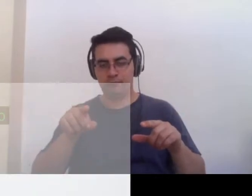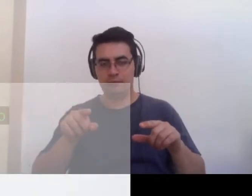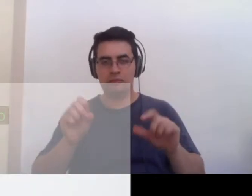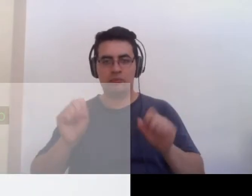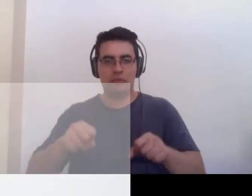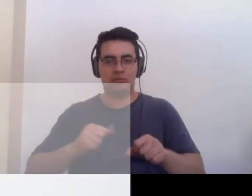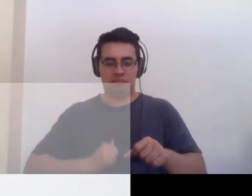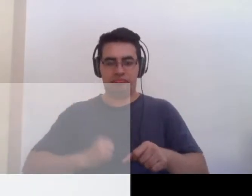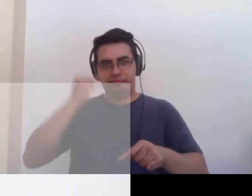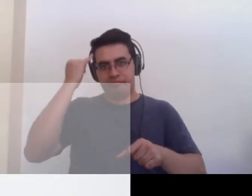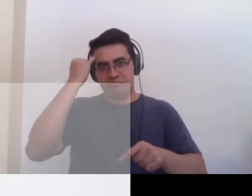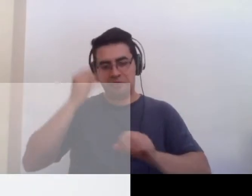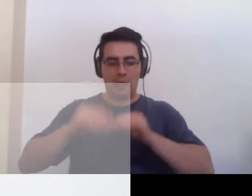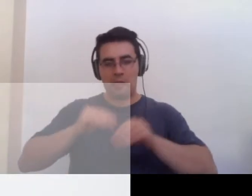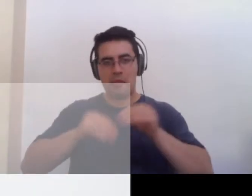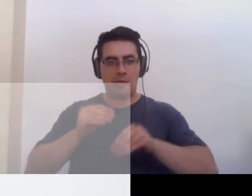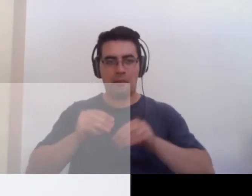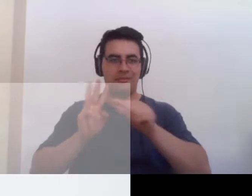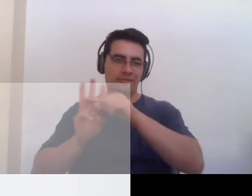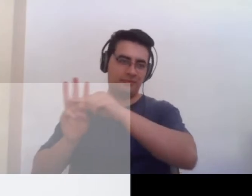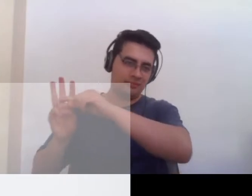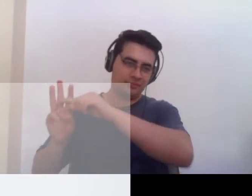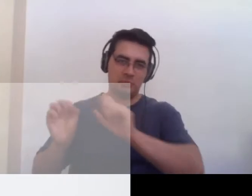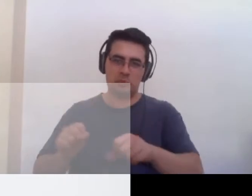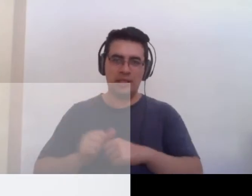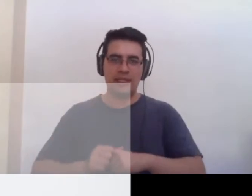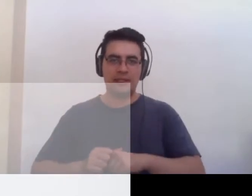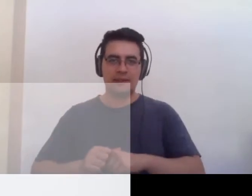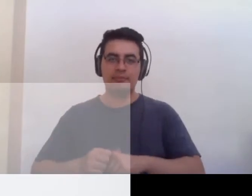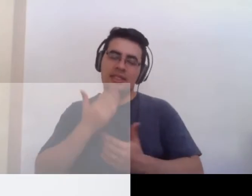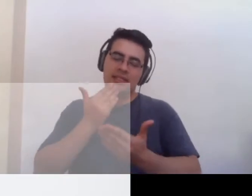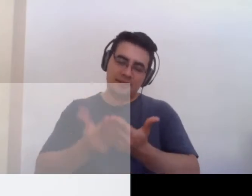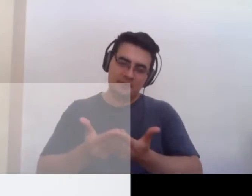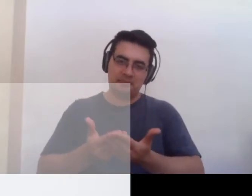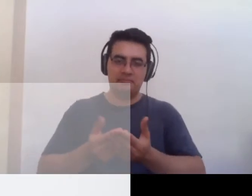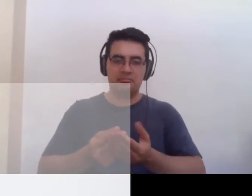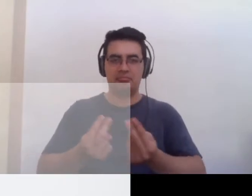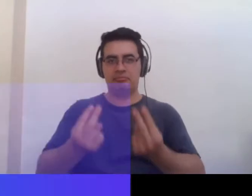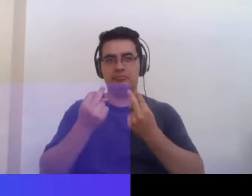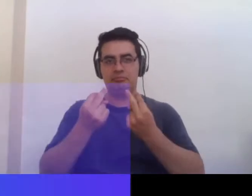Thanks for watching, and we can't wait to see what you create next.